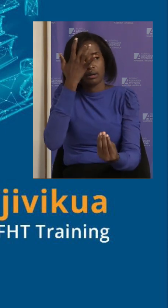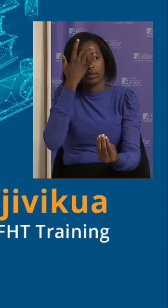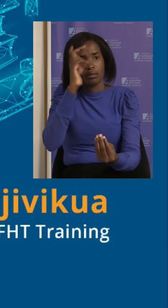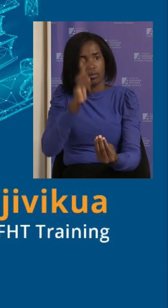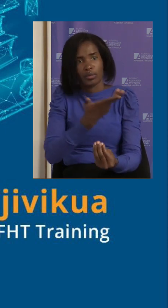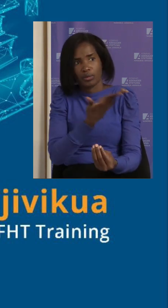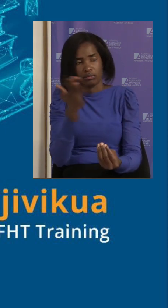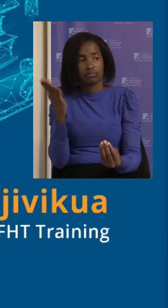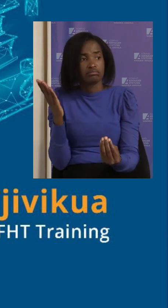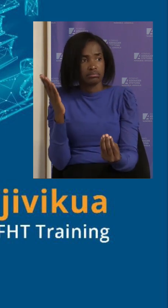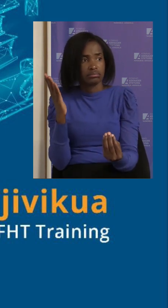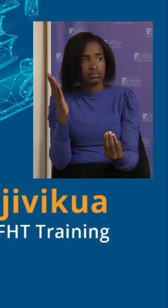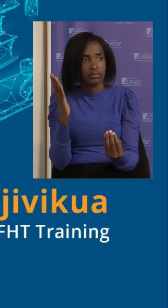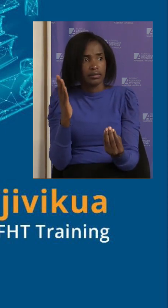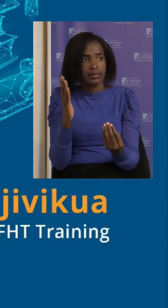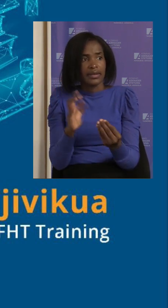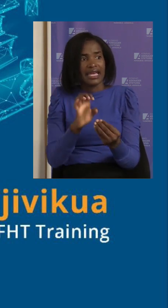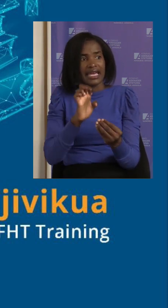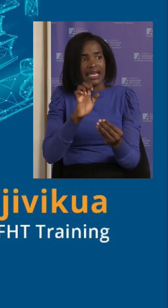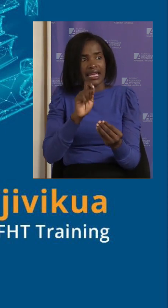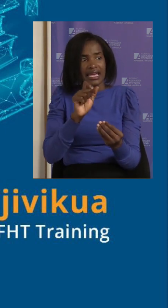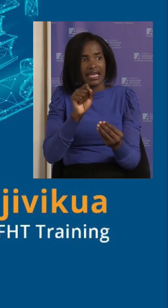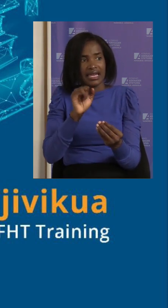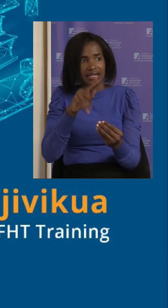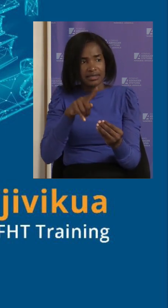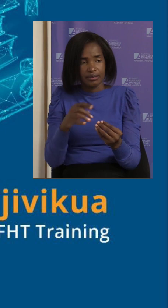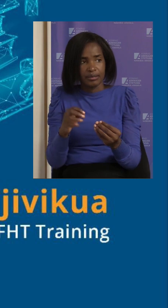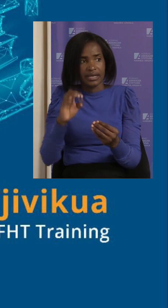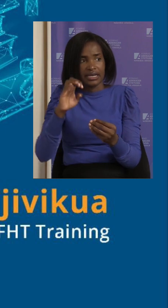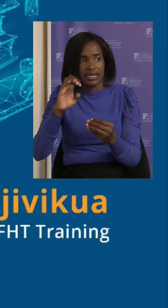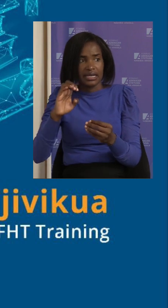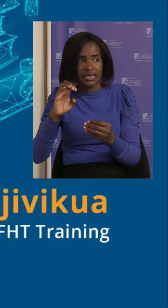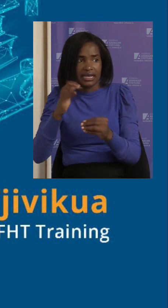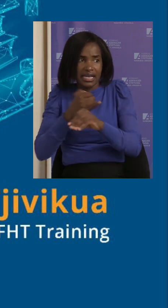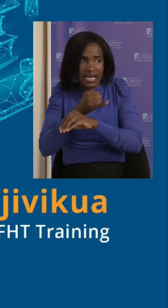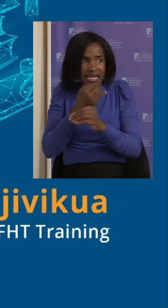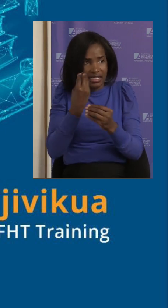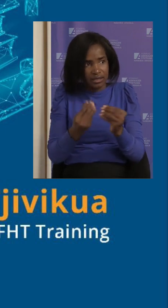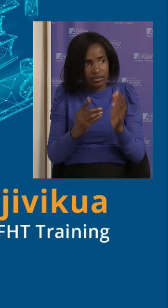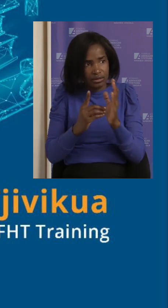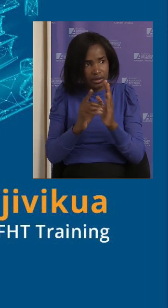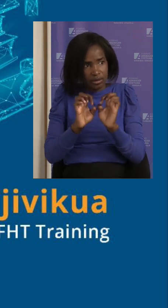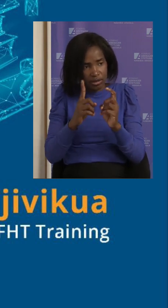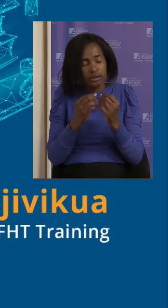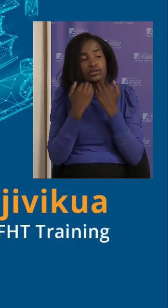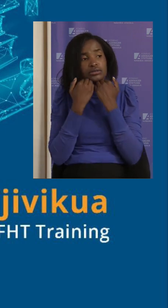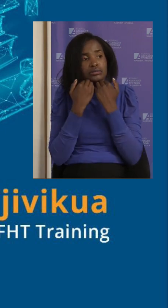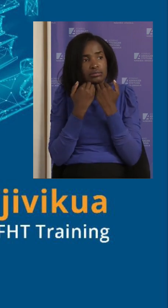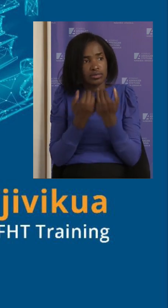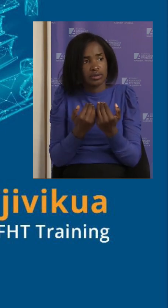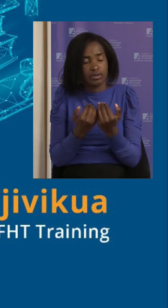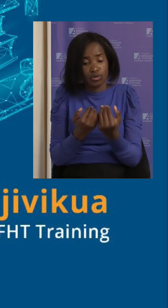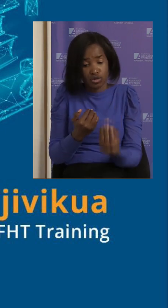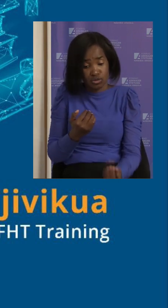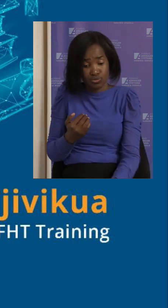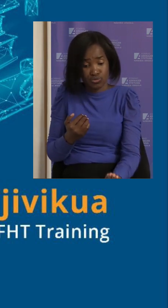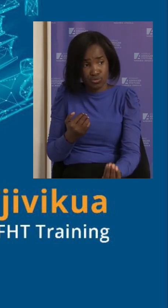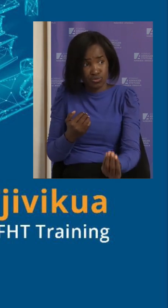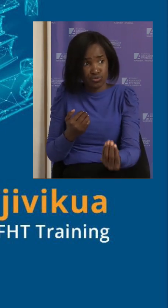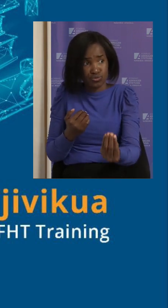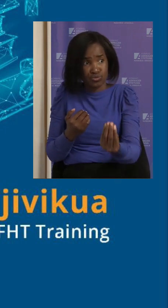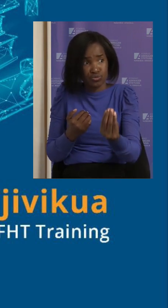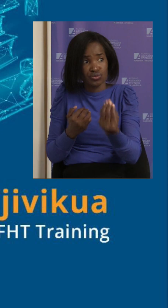beings. Under ETSEP, early childhood education became an area of significance as the formative years of growth are viewed